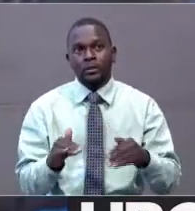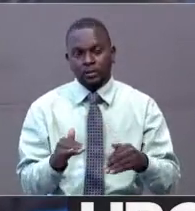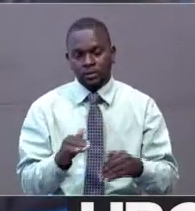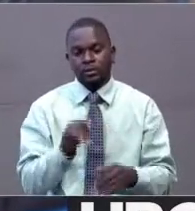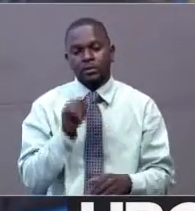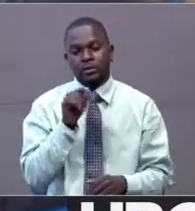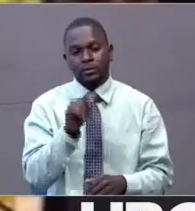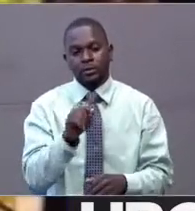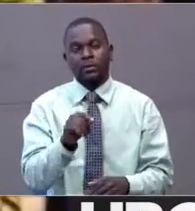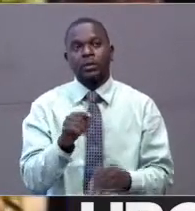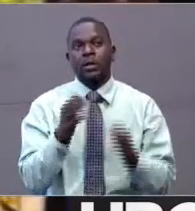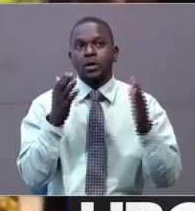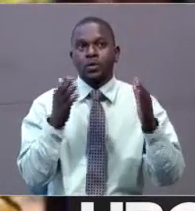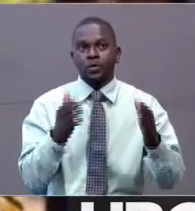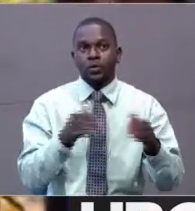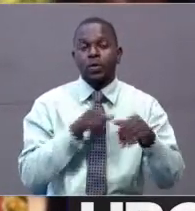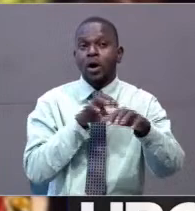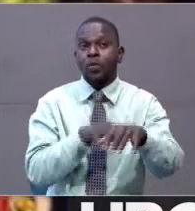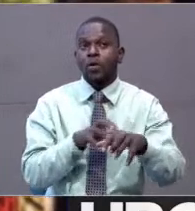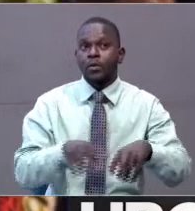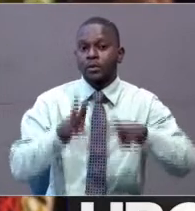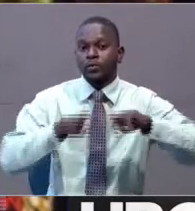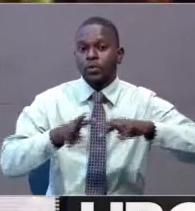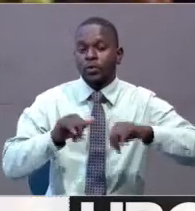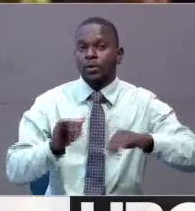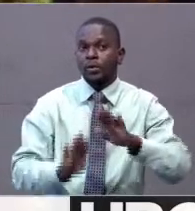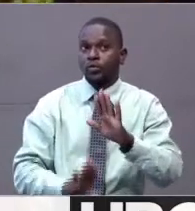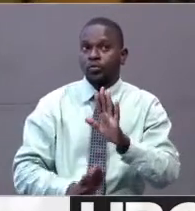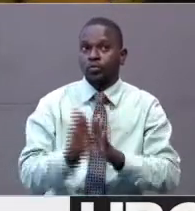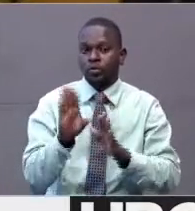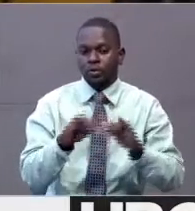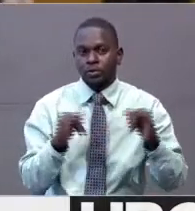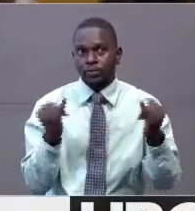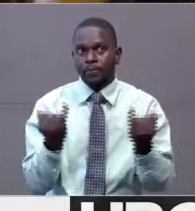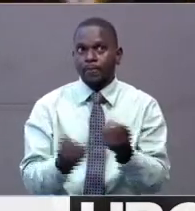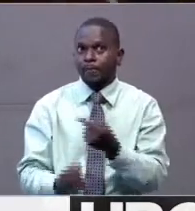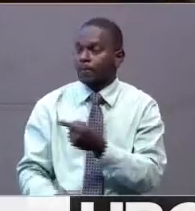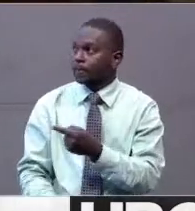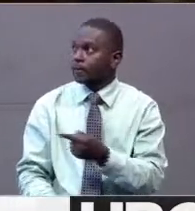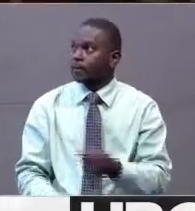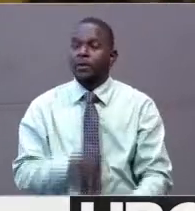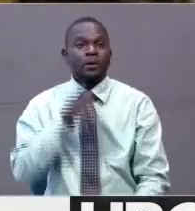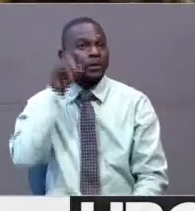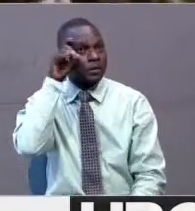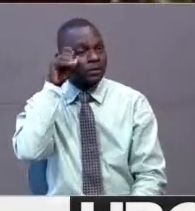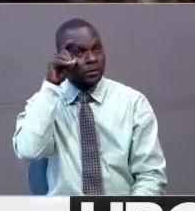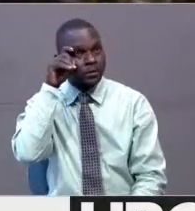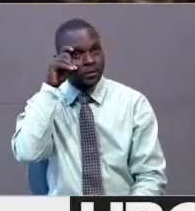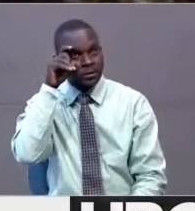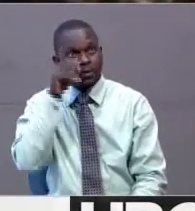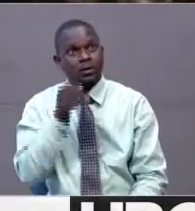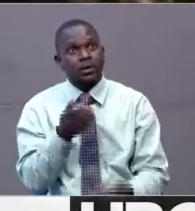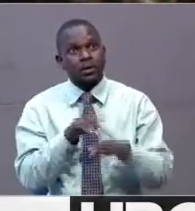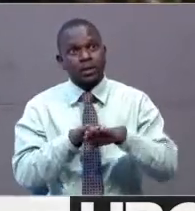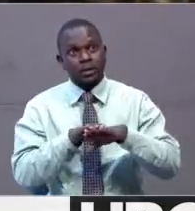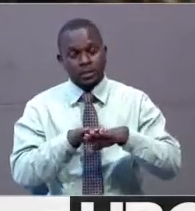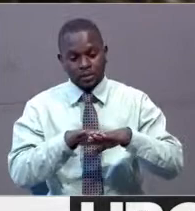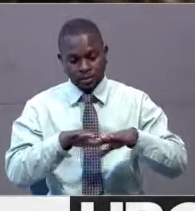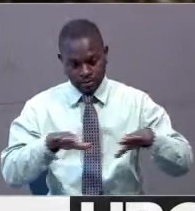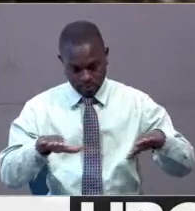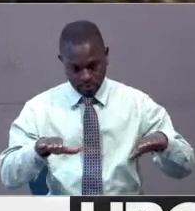Kachwekano Zonal Agricultural Research and Development Institute. We think there should exist land like